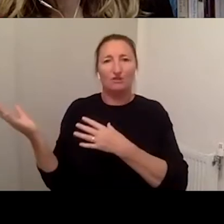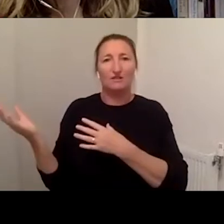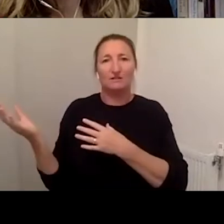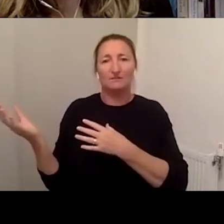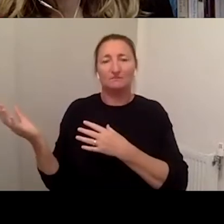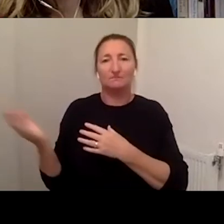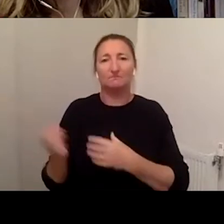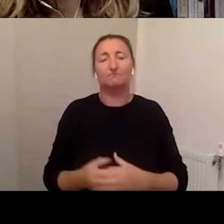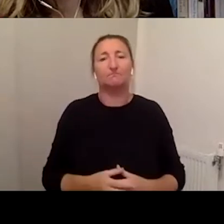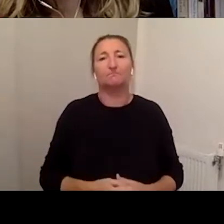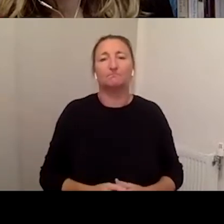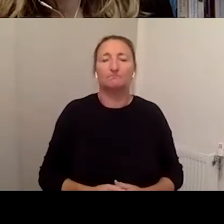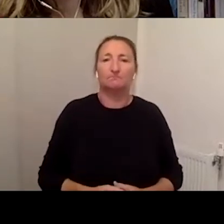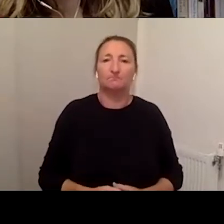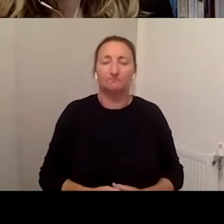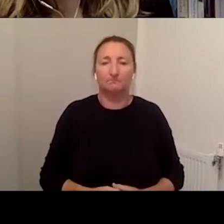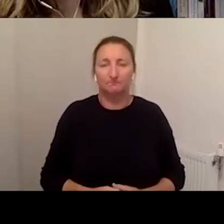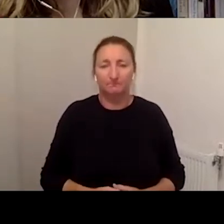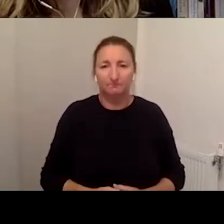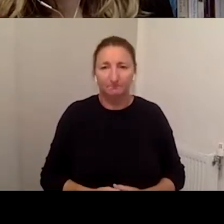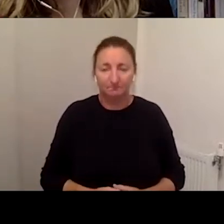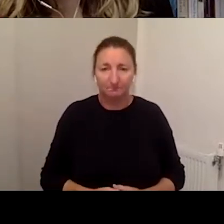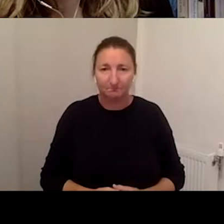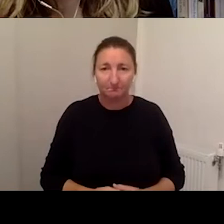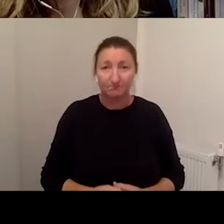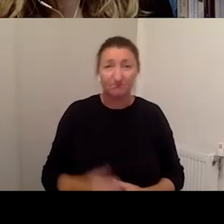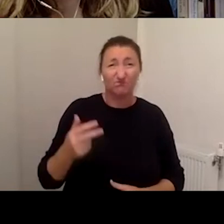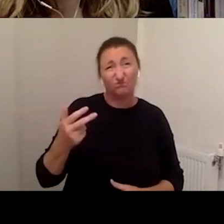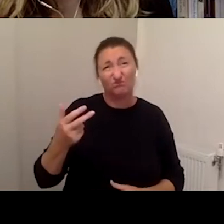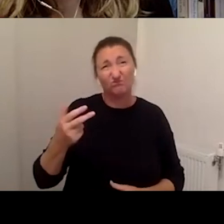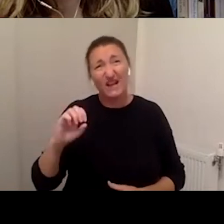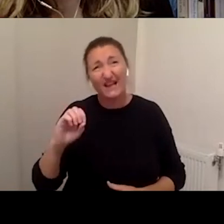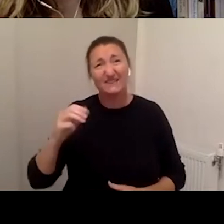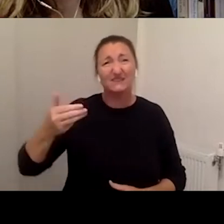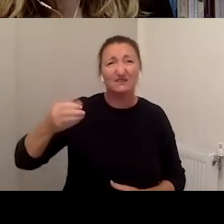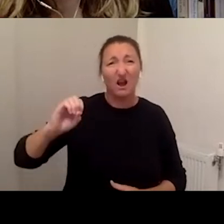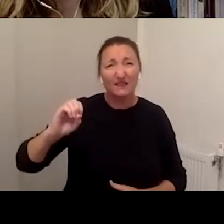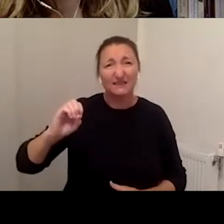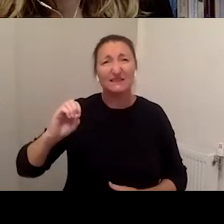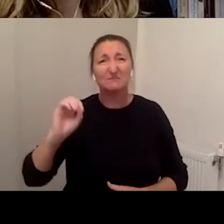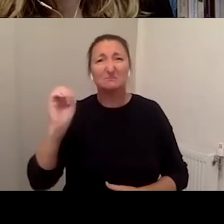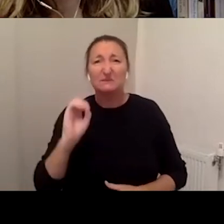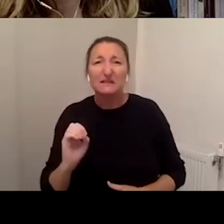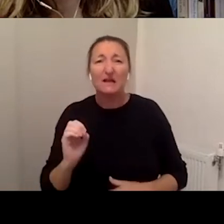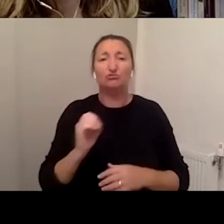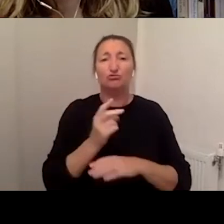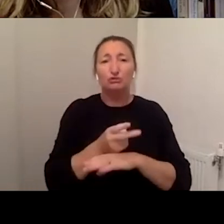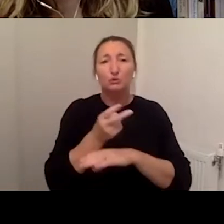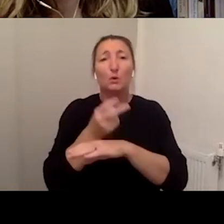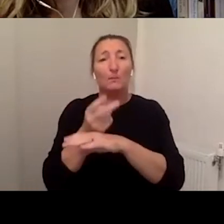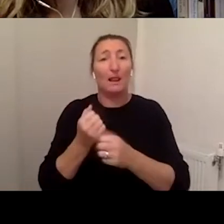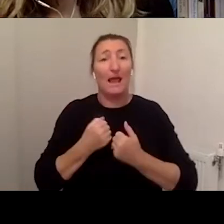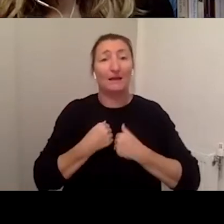because it's I say those 80%, 90% renewables. I mean, that is doable, right?